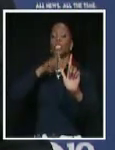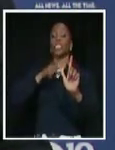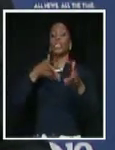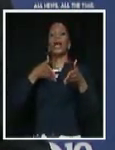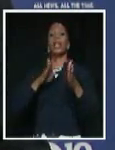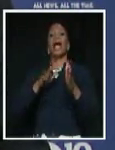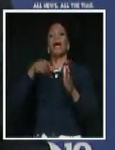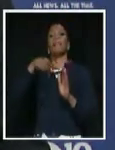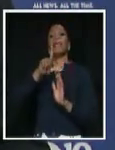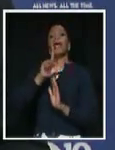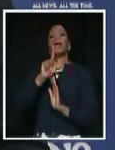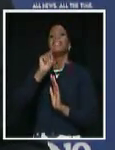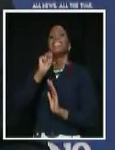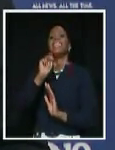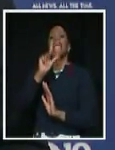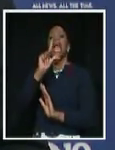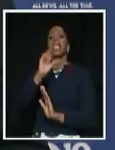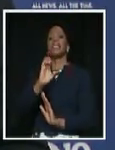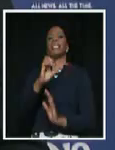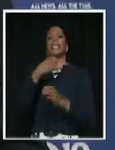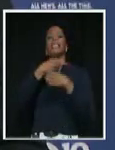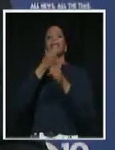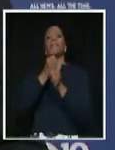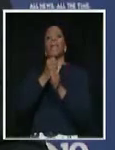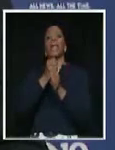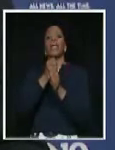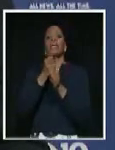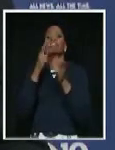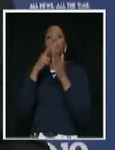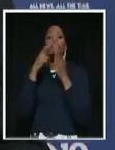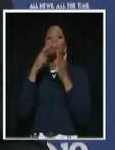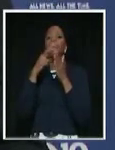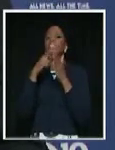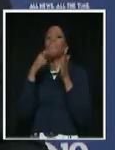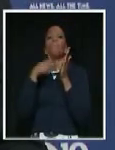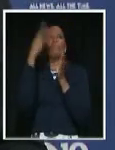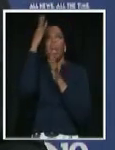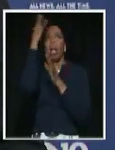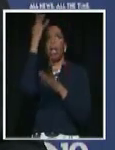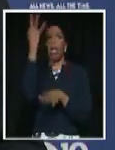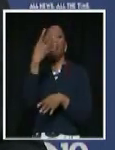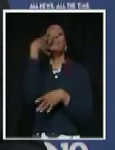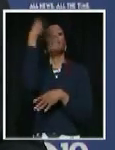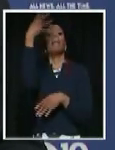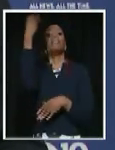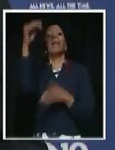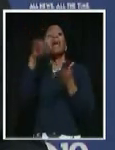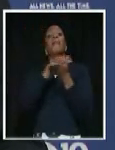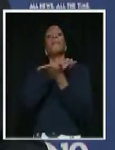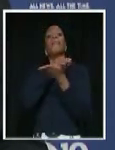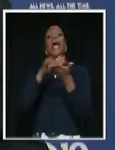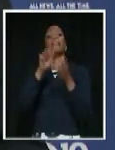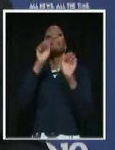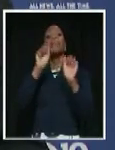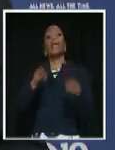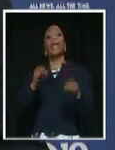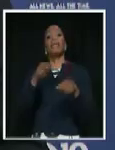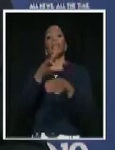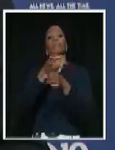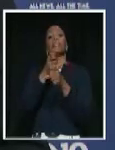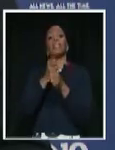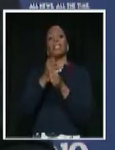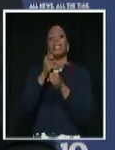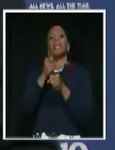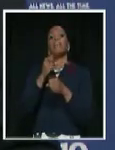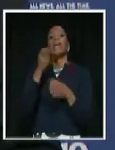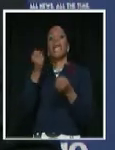TLC is run amok. TLC makes up rules that absolutely make no sense. Outside of Manhattan, anybody should be able to get a car service and be able to